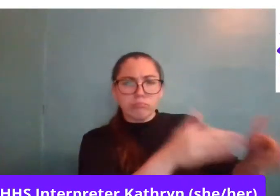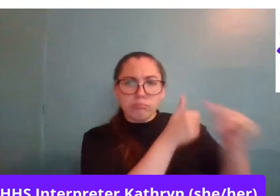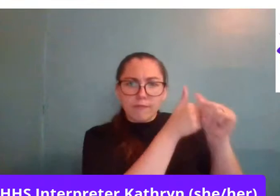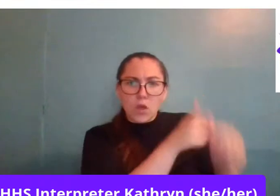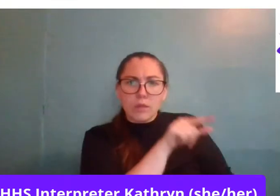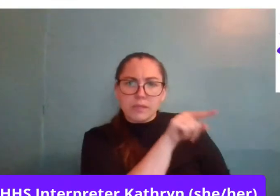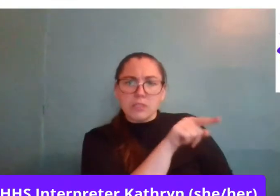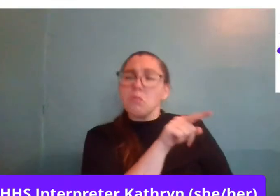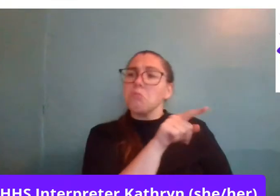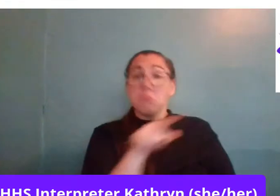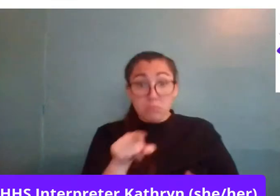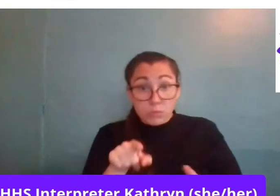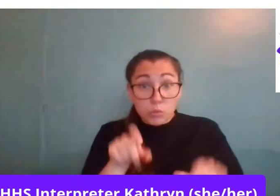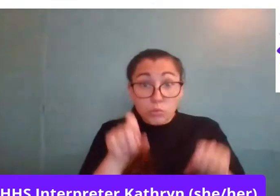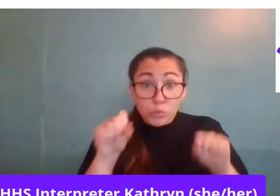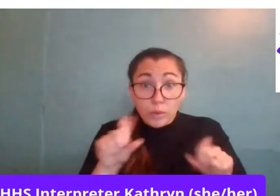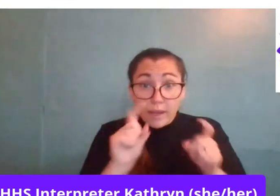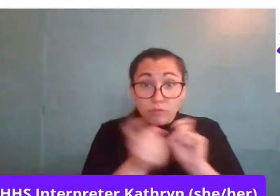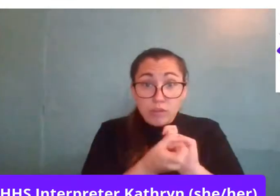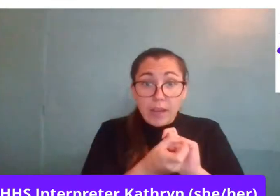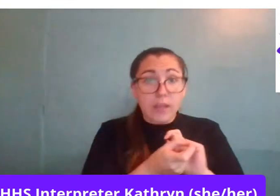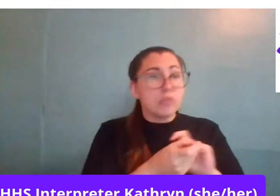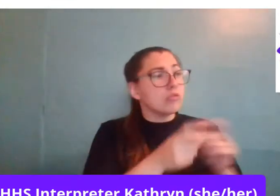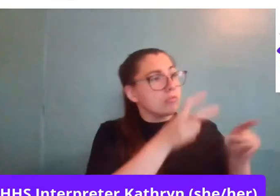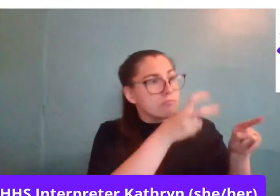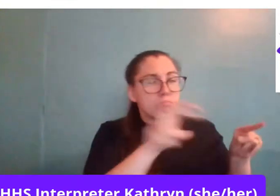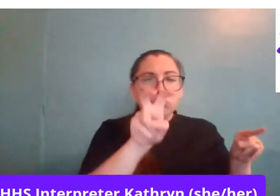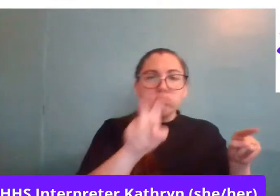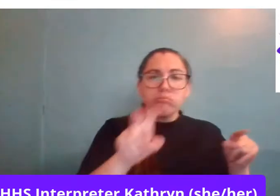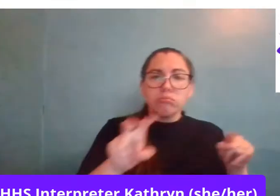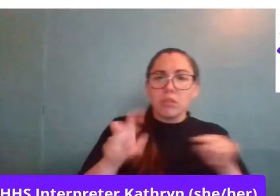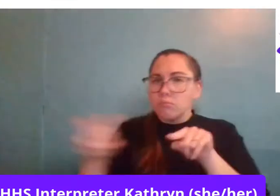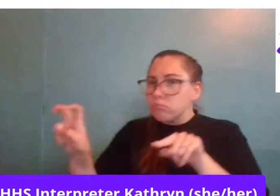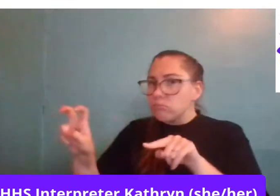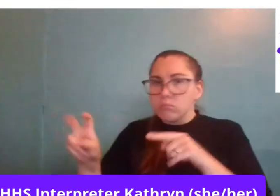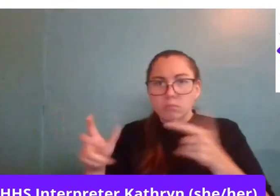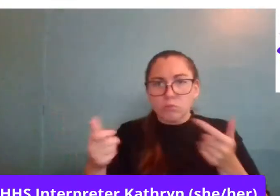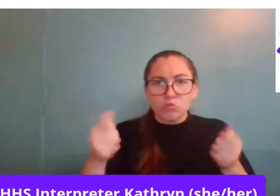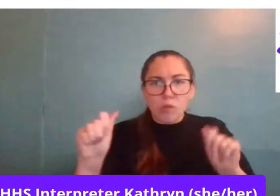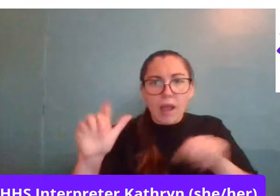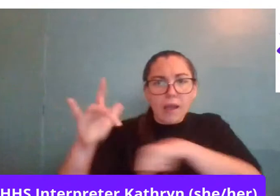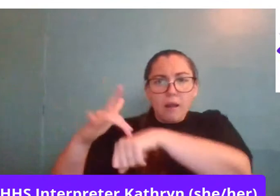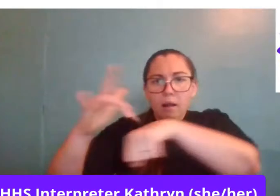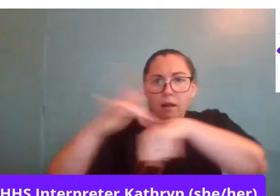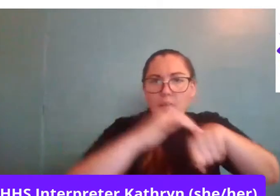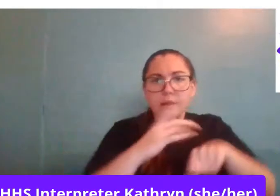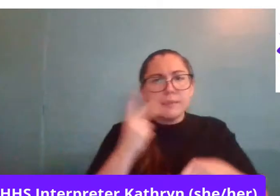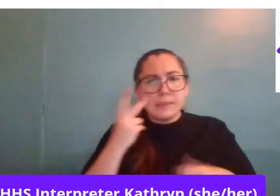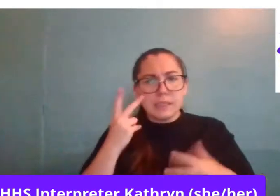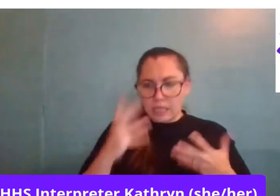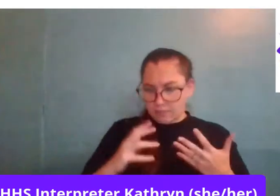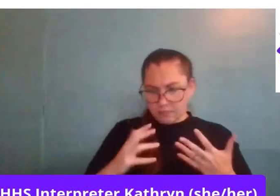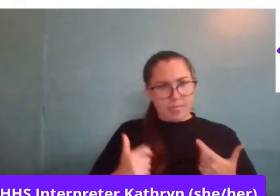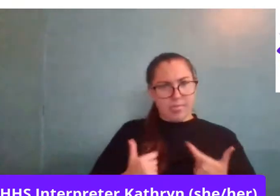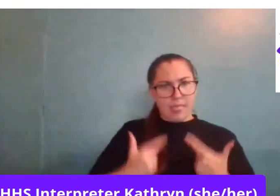It's many paths, many off ramps, and then see how life